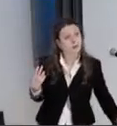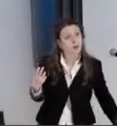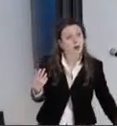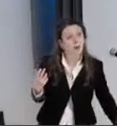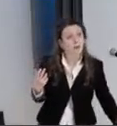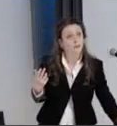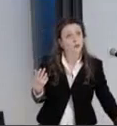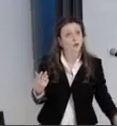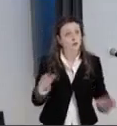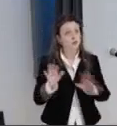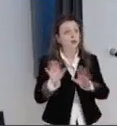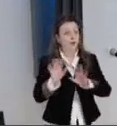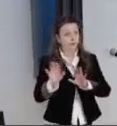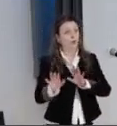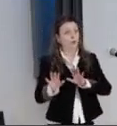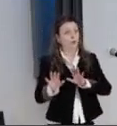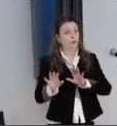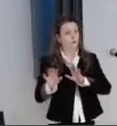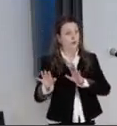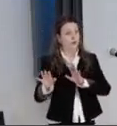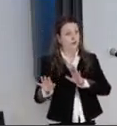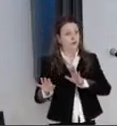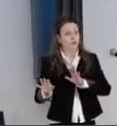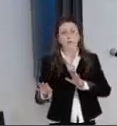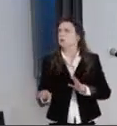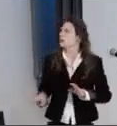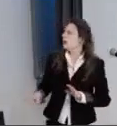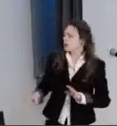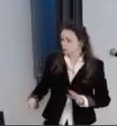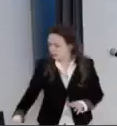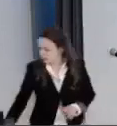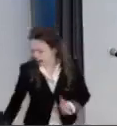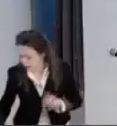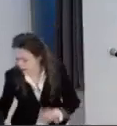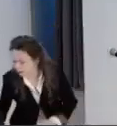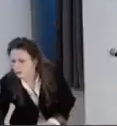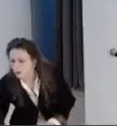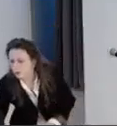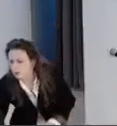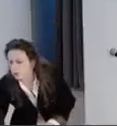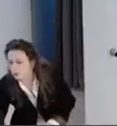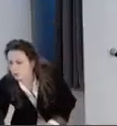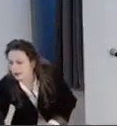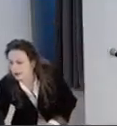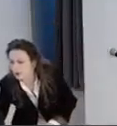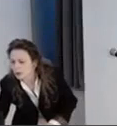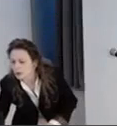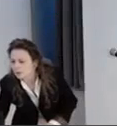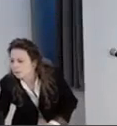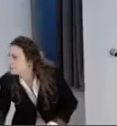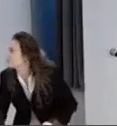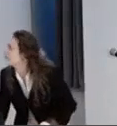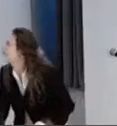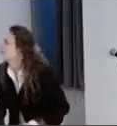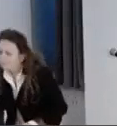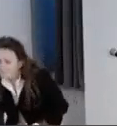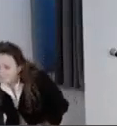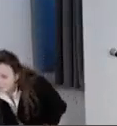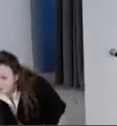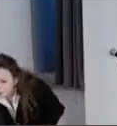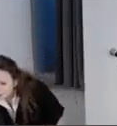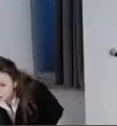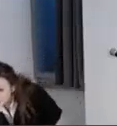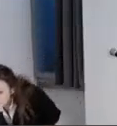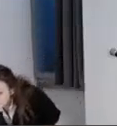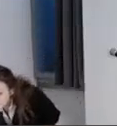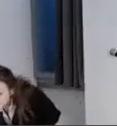weren't, you could still have those kinds of associations. To me, they actually, drawing on my knowledge from